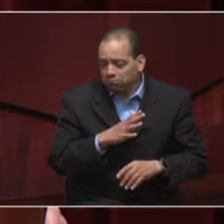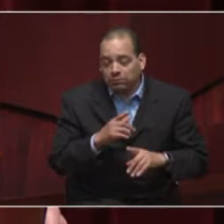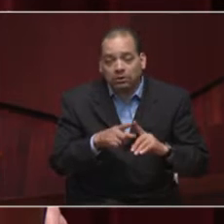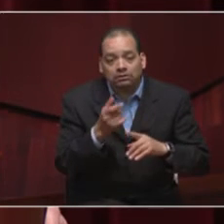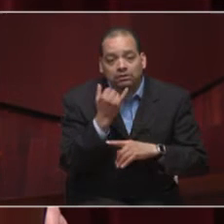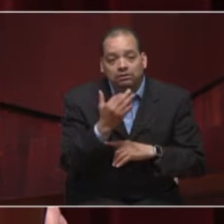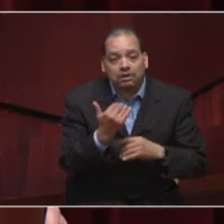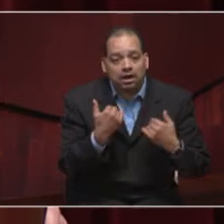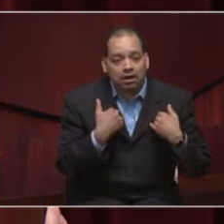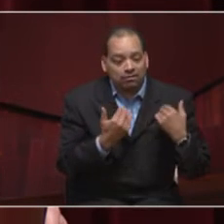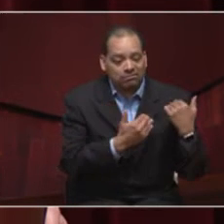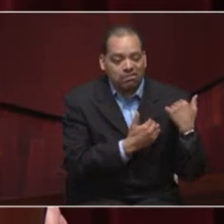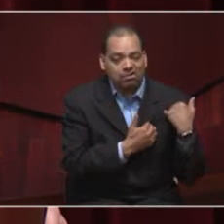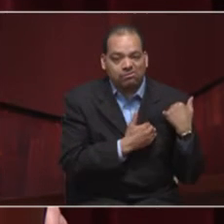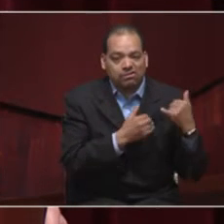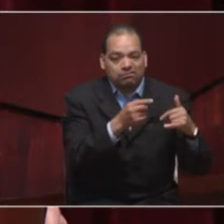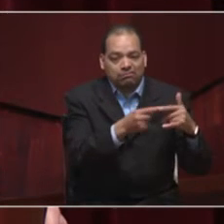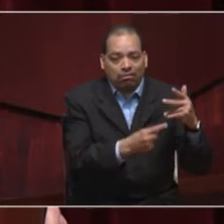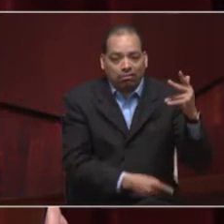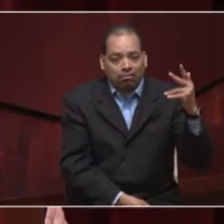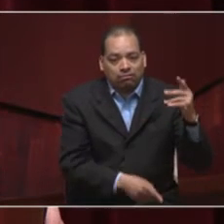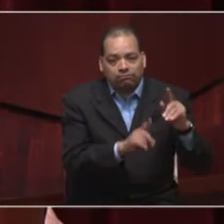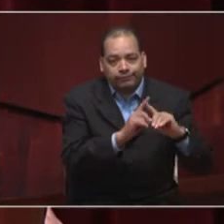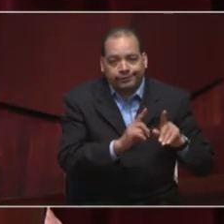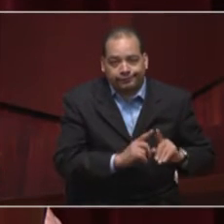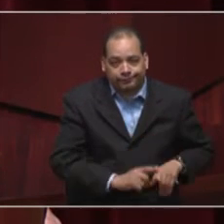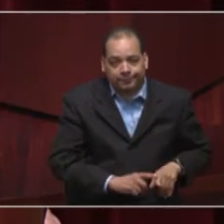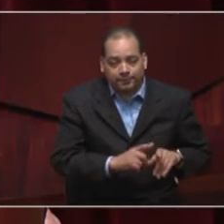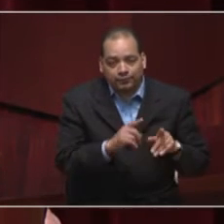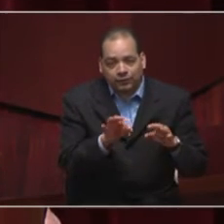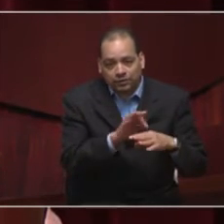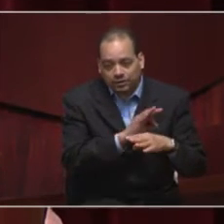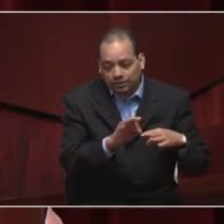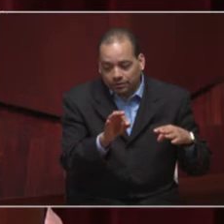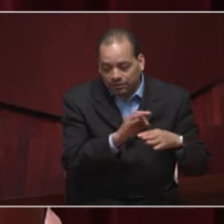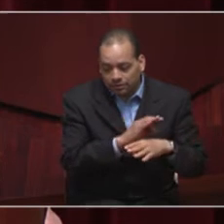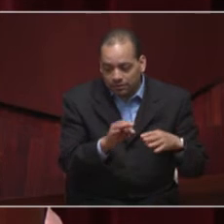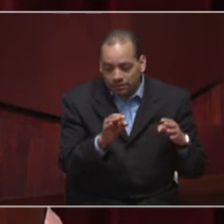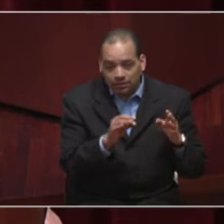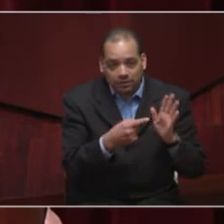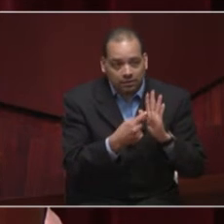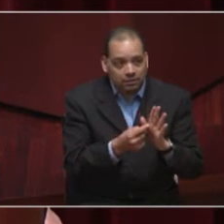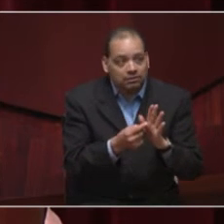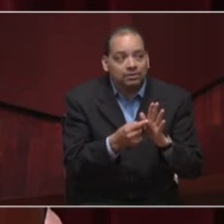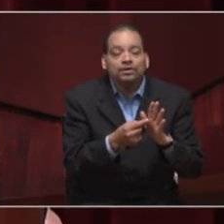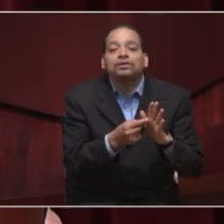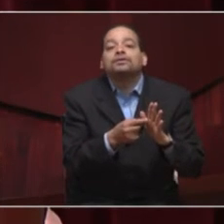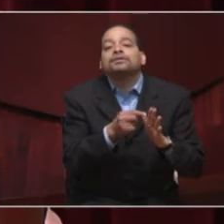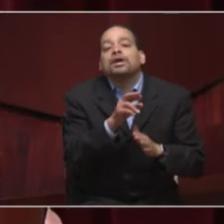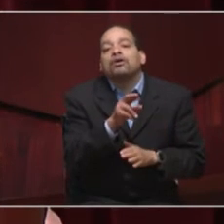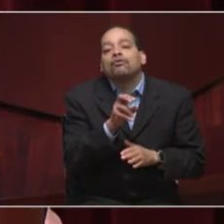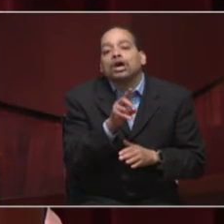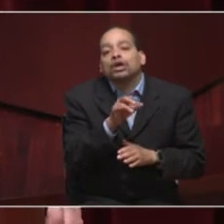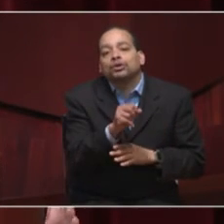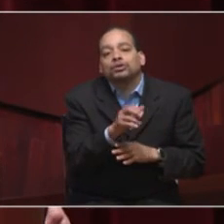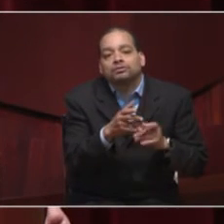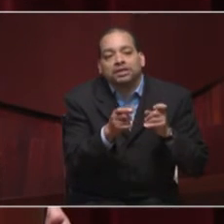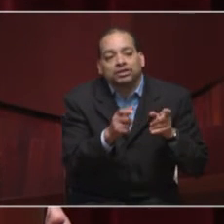multiple types of functions like many records management professionals do,